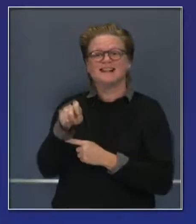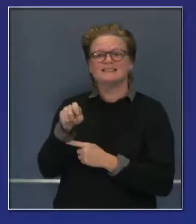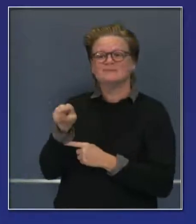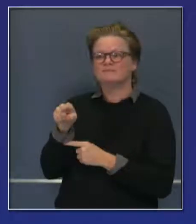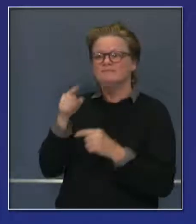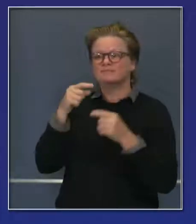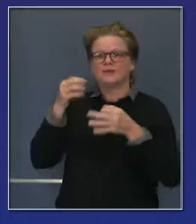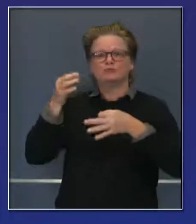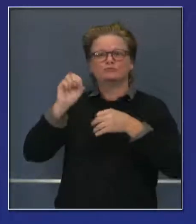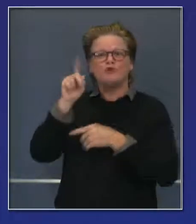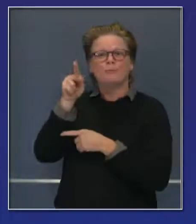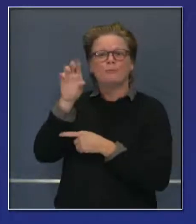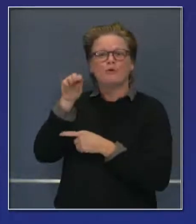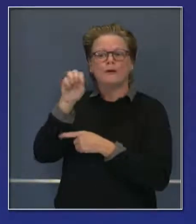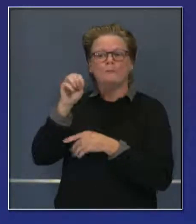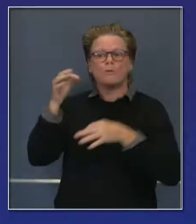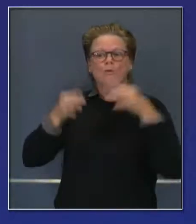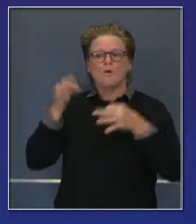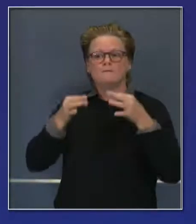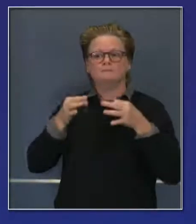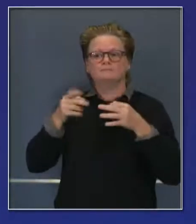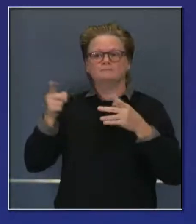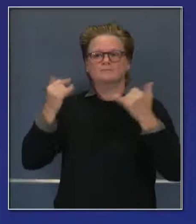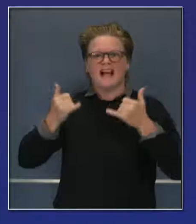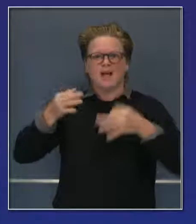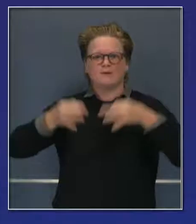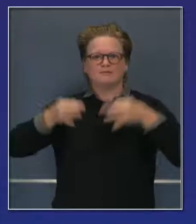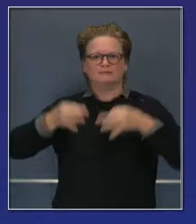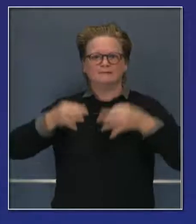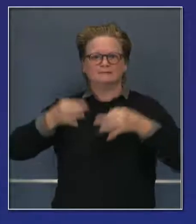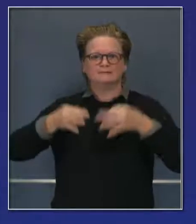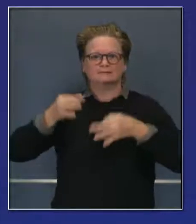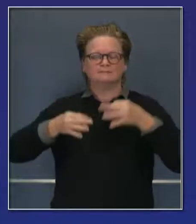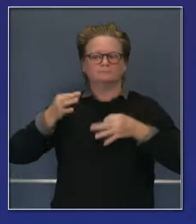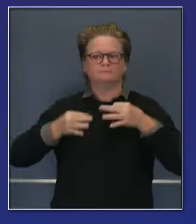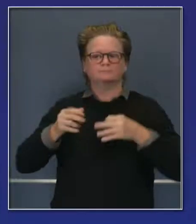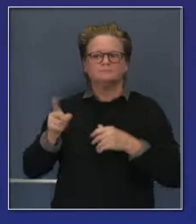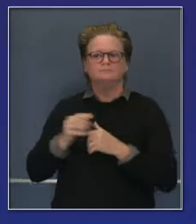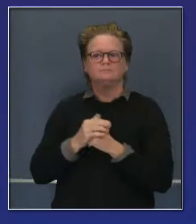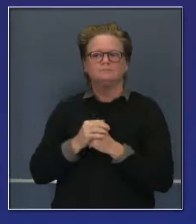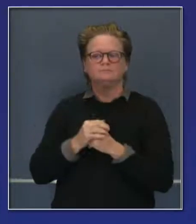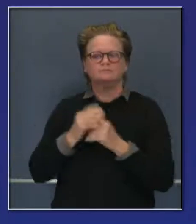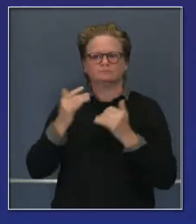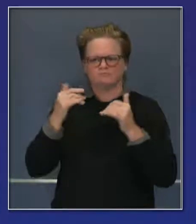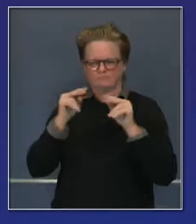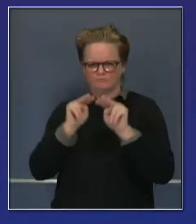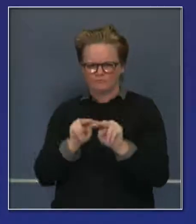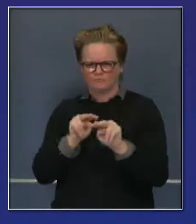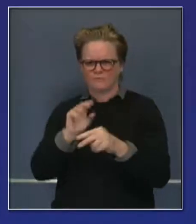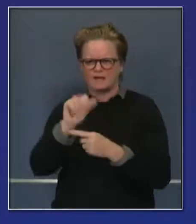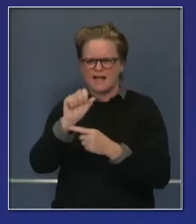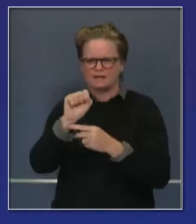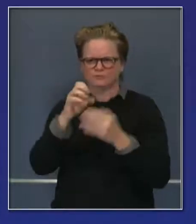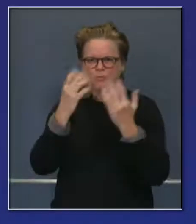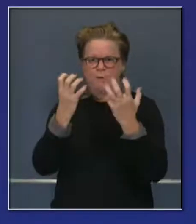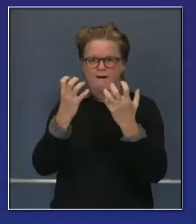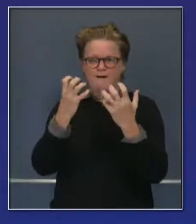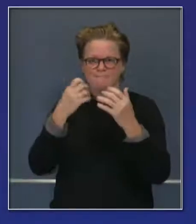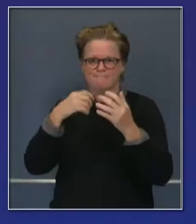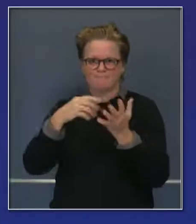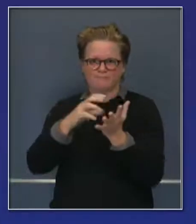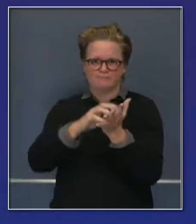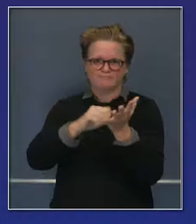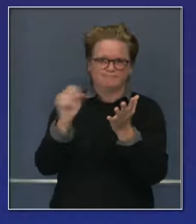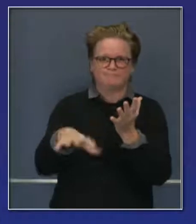potentially strike down the Affordable Care Act. The current administration in Washington, D.C. is advocating that the Affordable Care Act